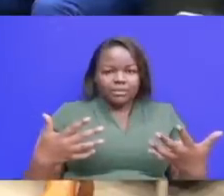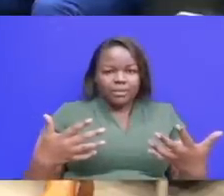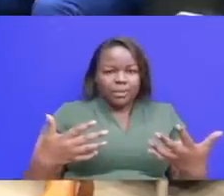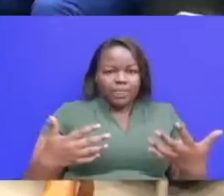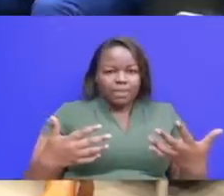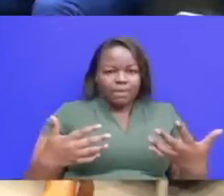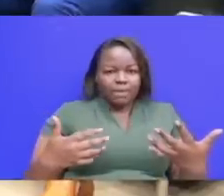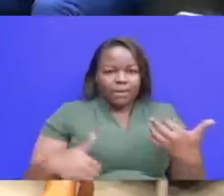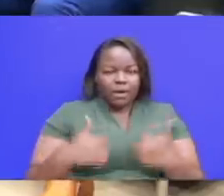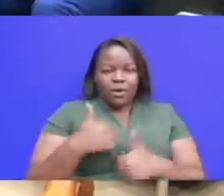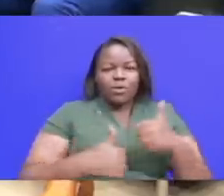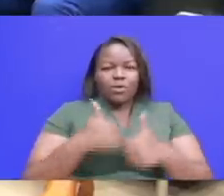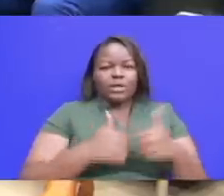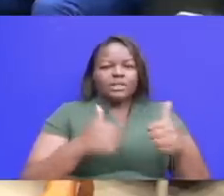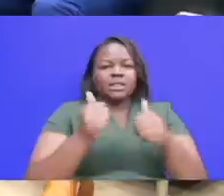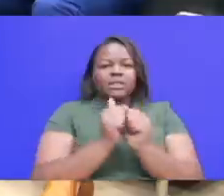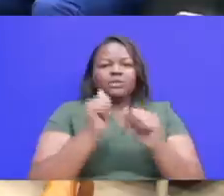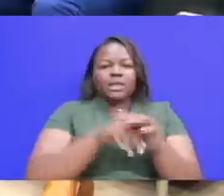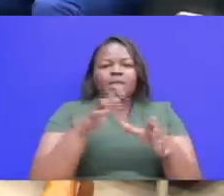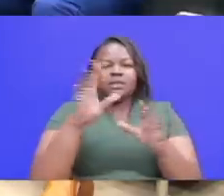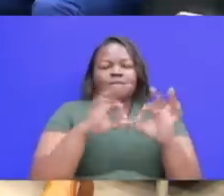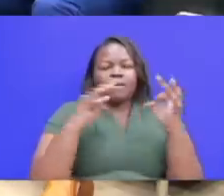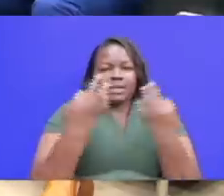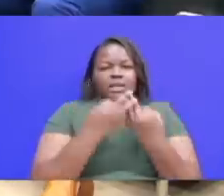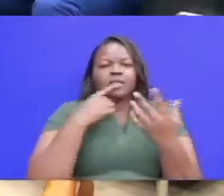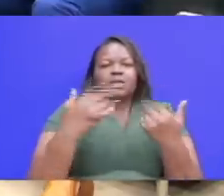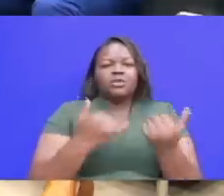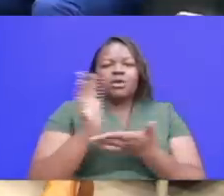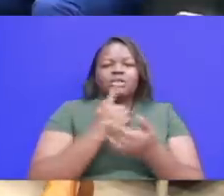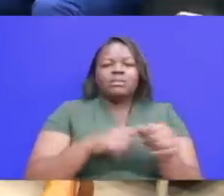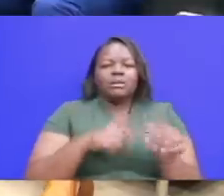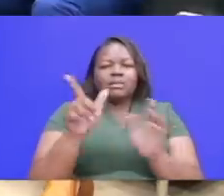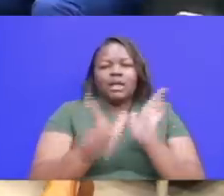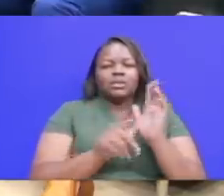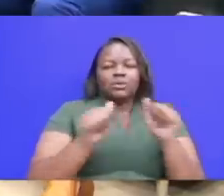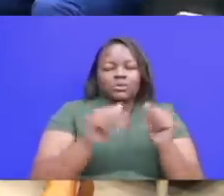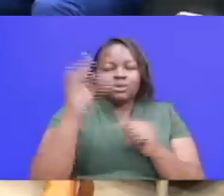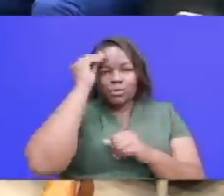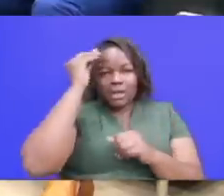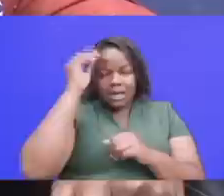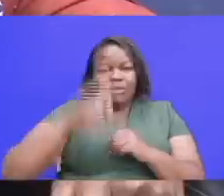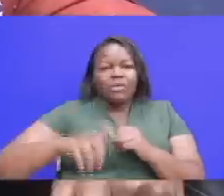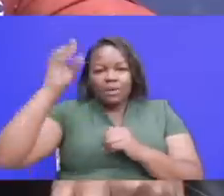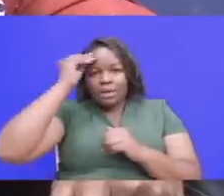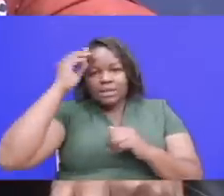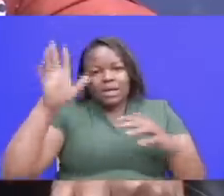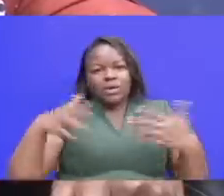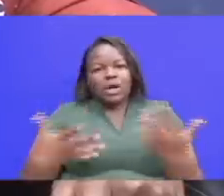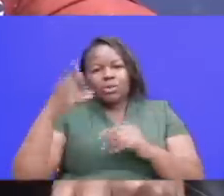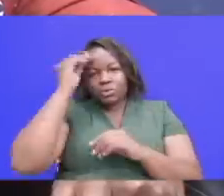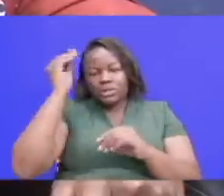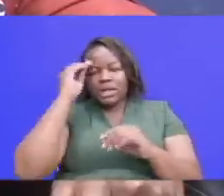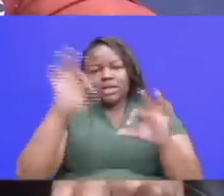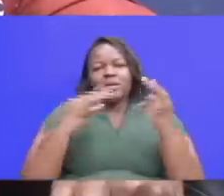kind of within the family. And so sometimes the lesson that we can learn here is we need to learn how to study our family